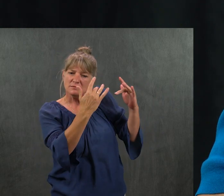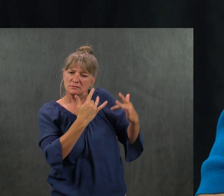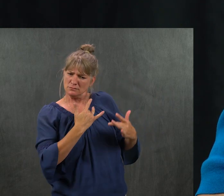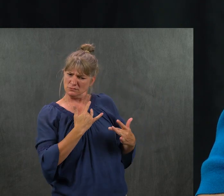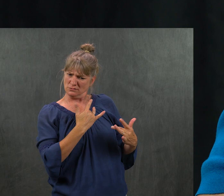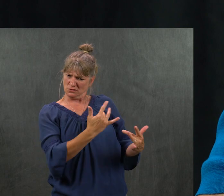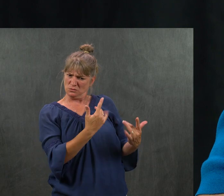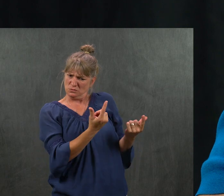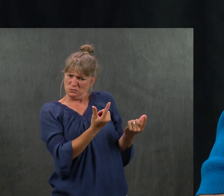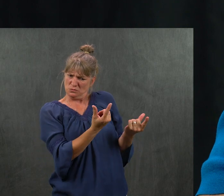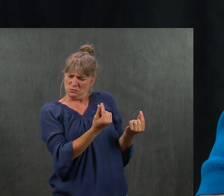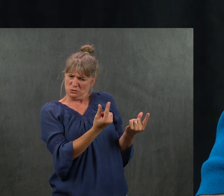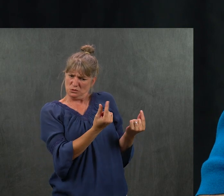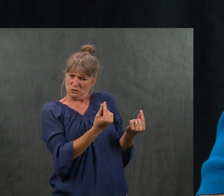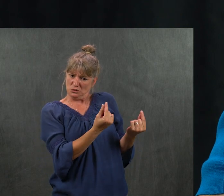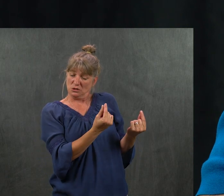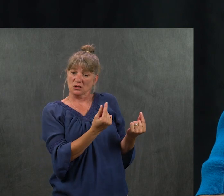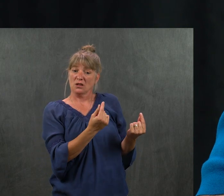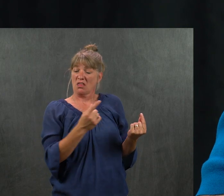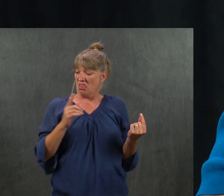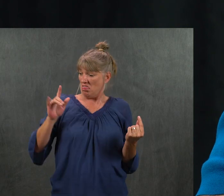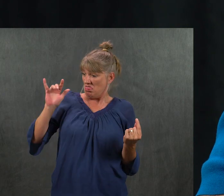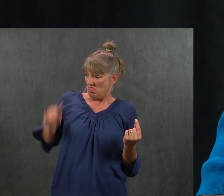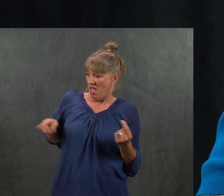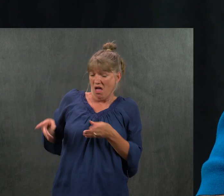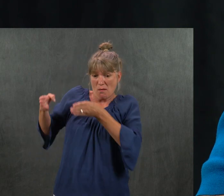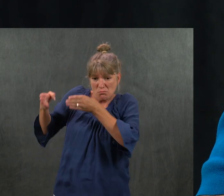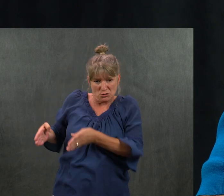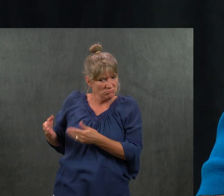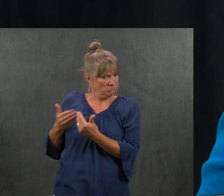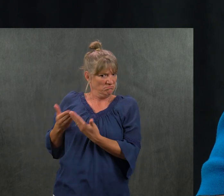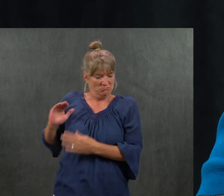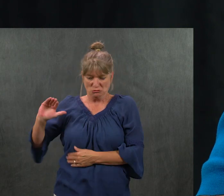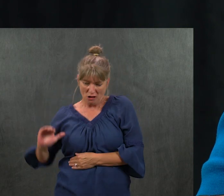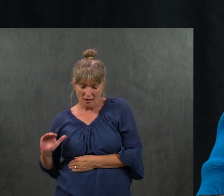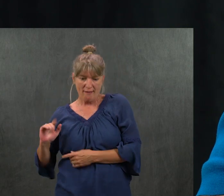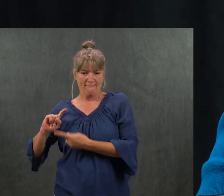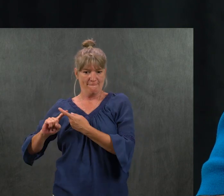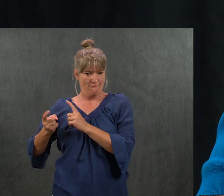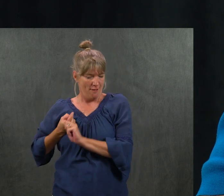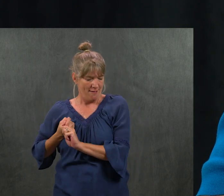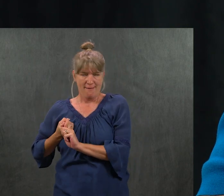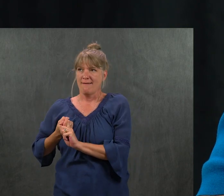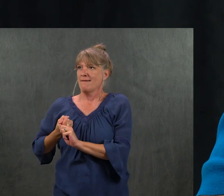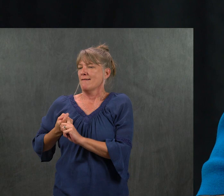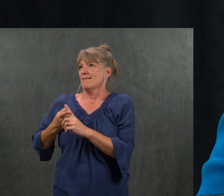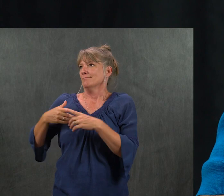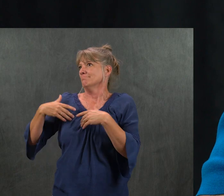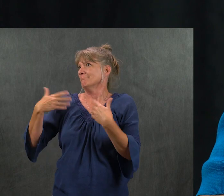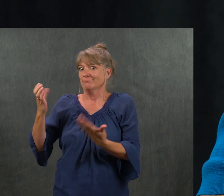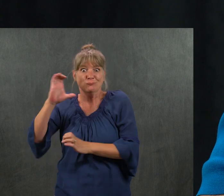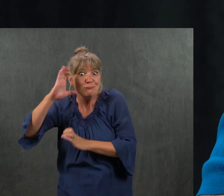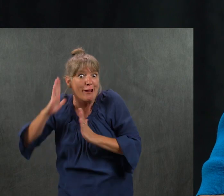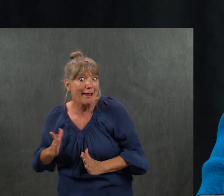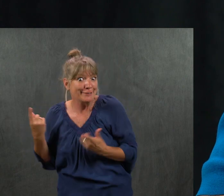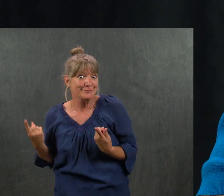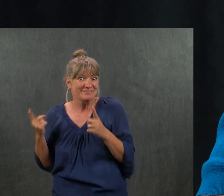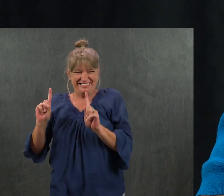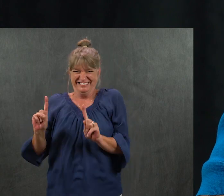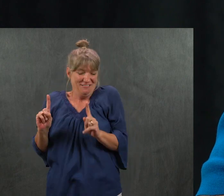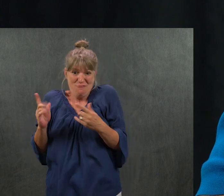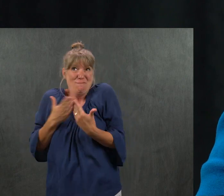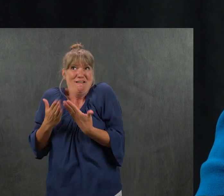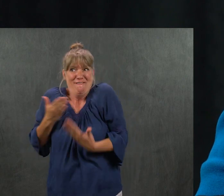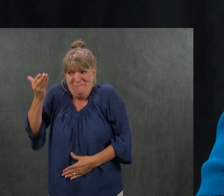status, tend to regard whoever I'm with, whether it's my child or a friend or a